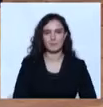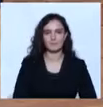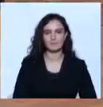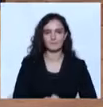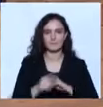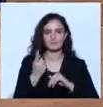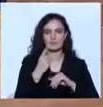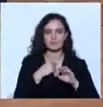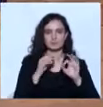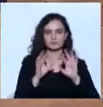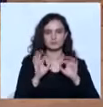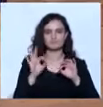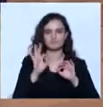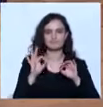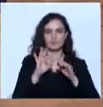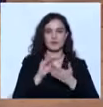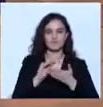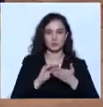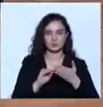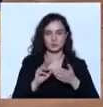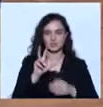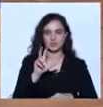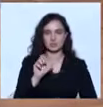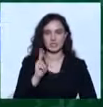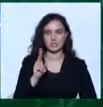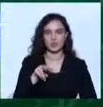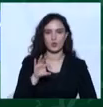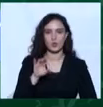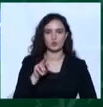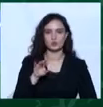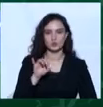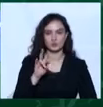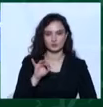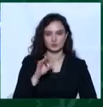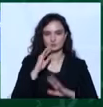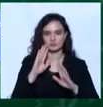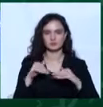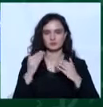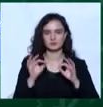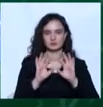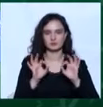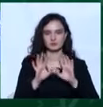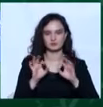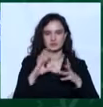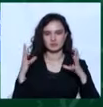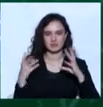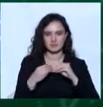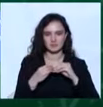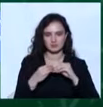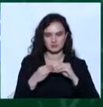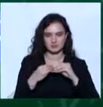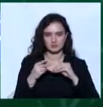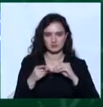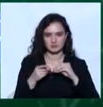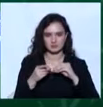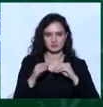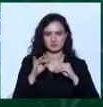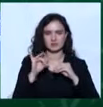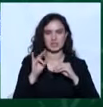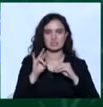First, we talked about our author, Jack London. Then we went on to the summary of White Fang's